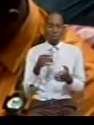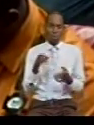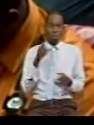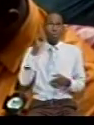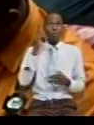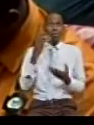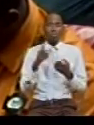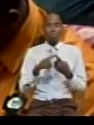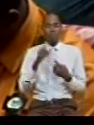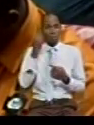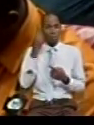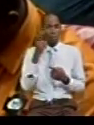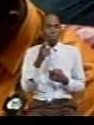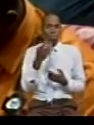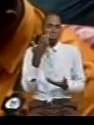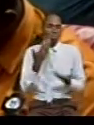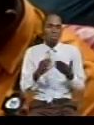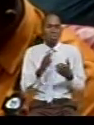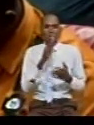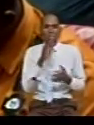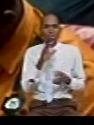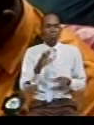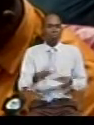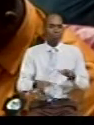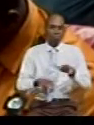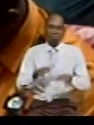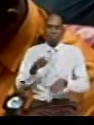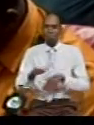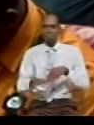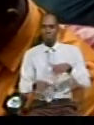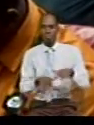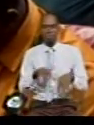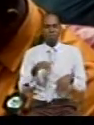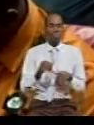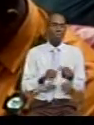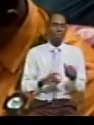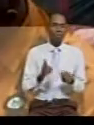You might be walking about physically.